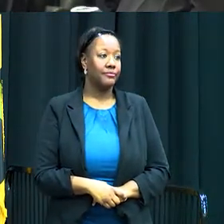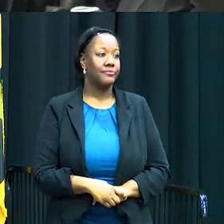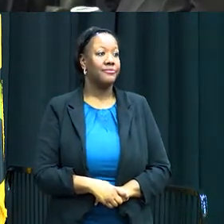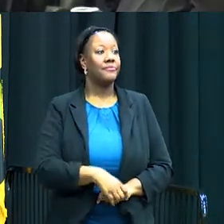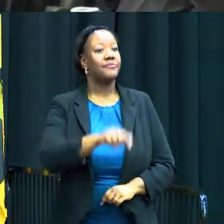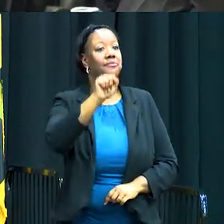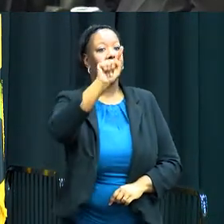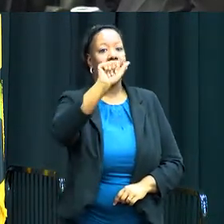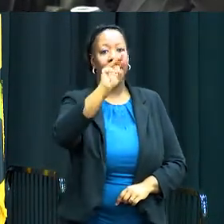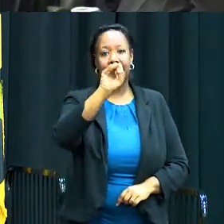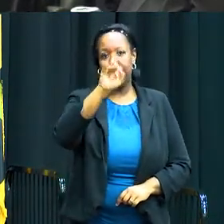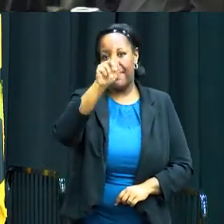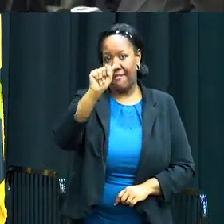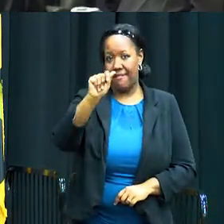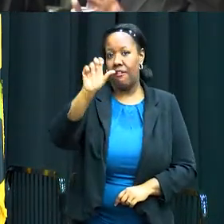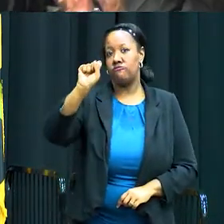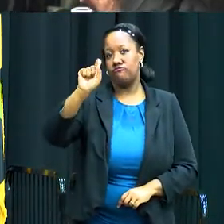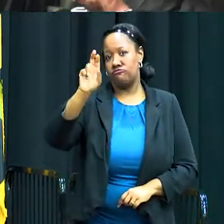Tamika Chantel Strong.